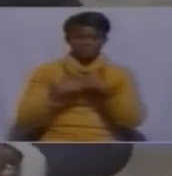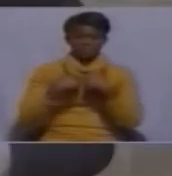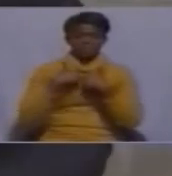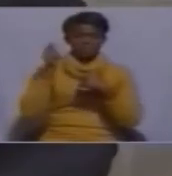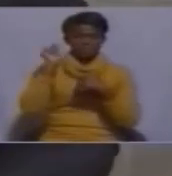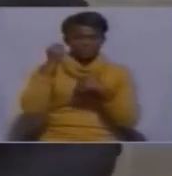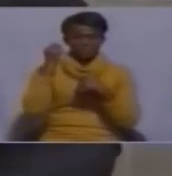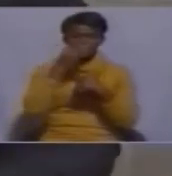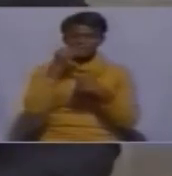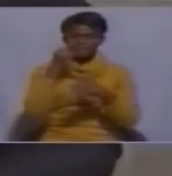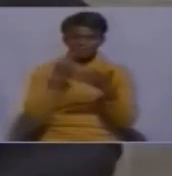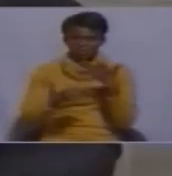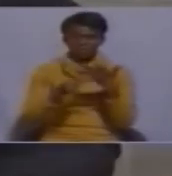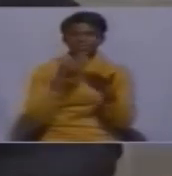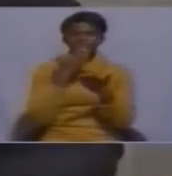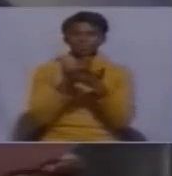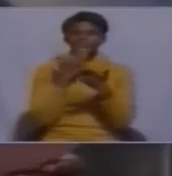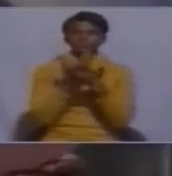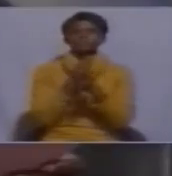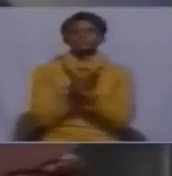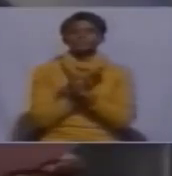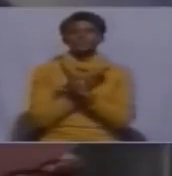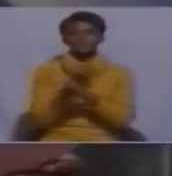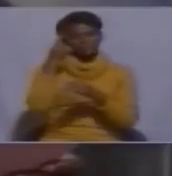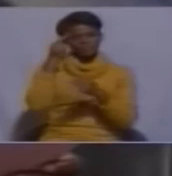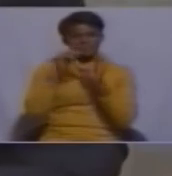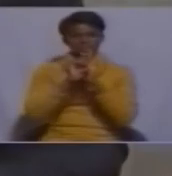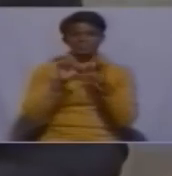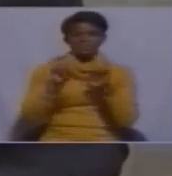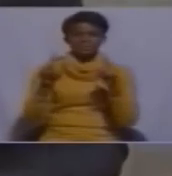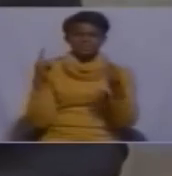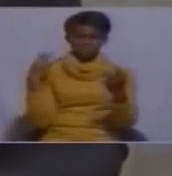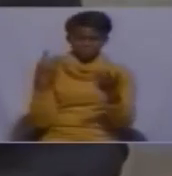will have to apply and should be good for Zambia, for instance. So over time,